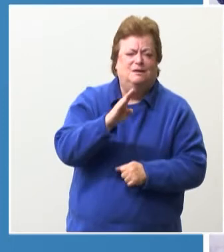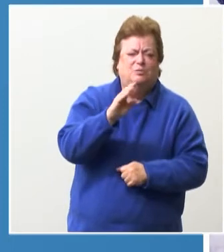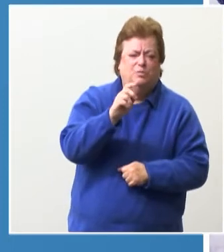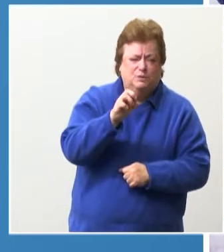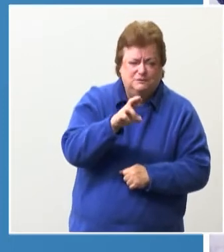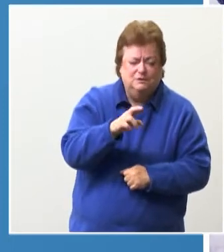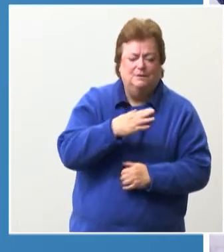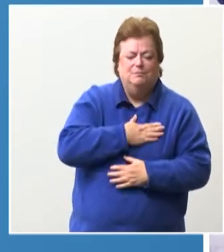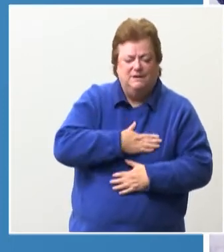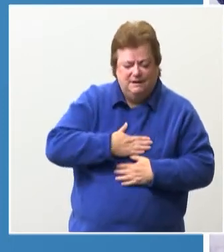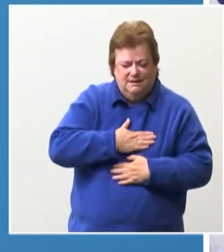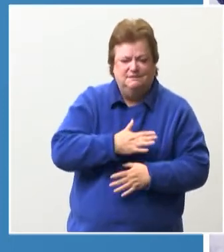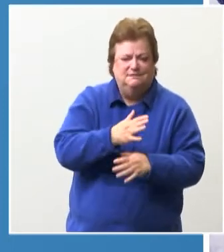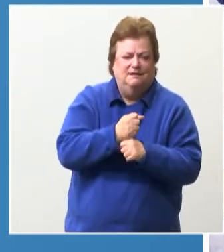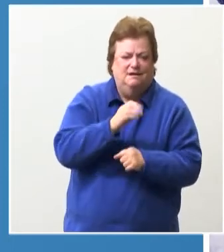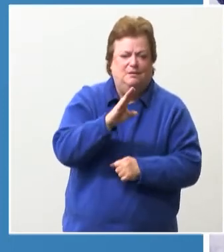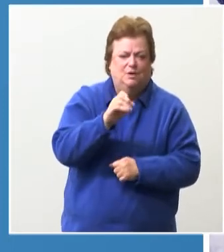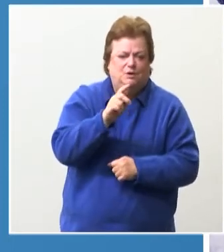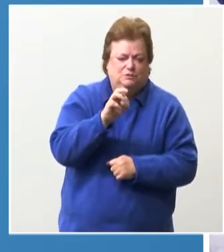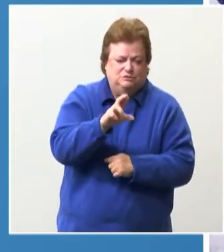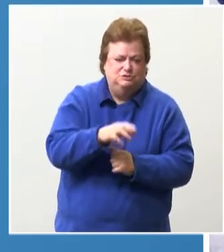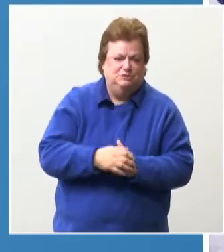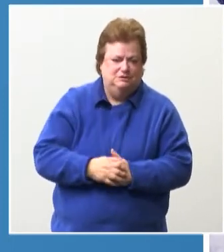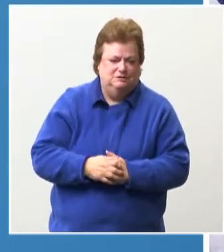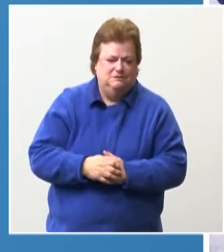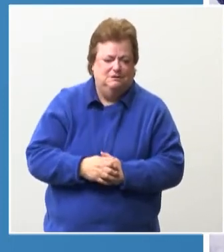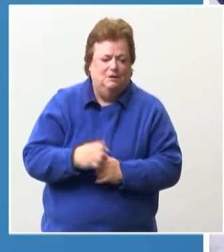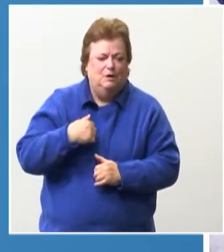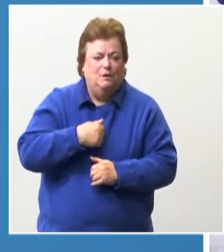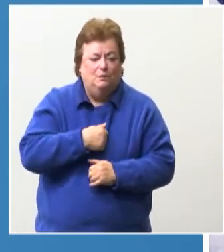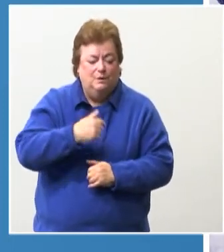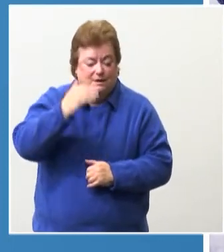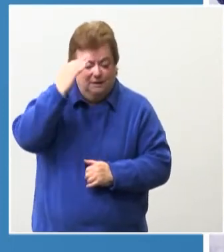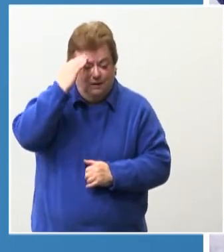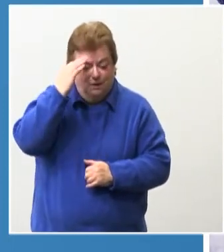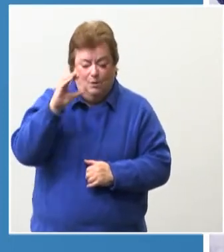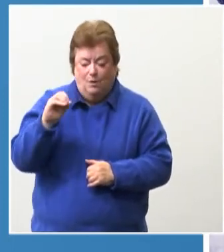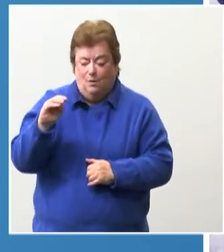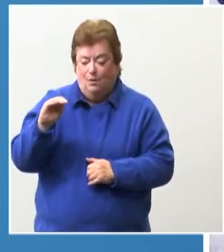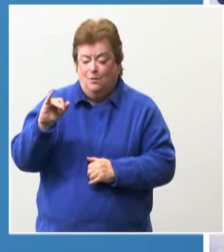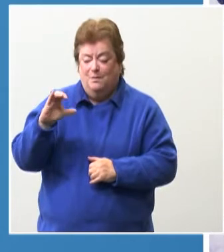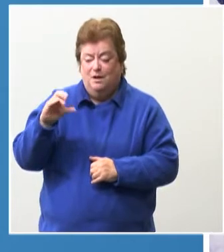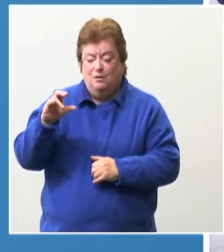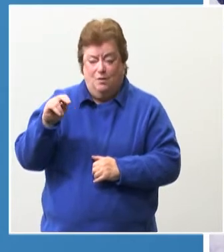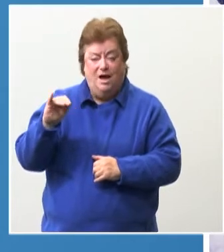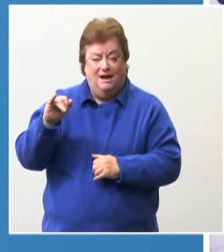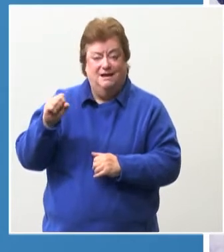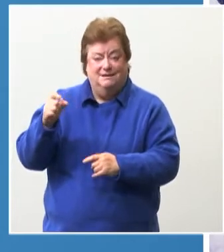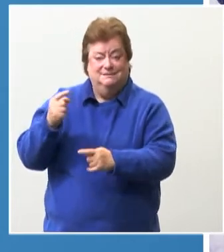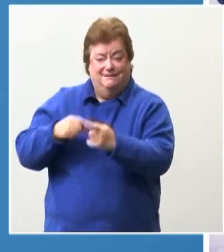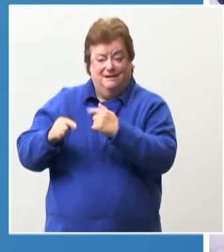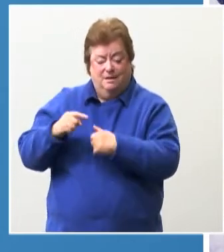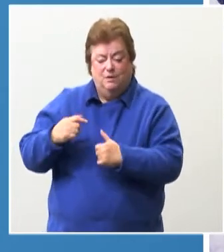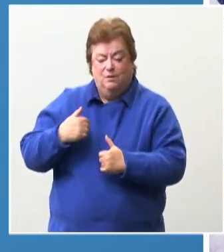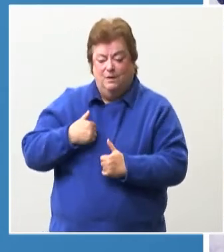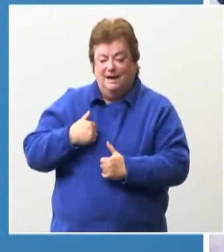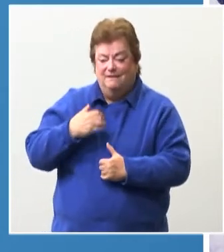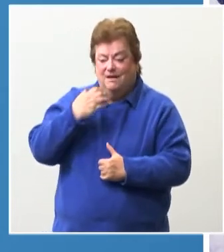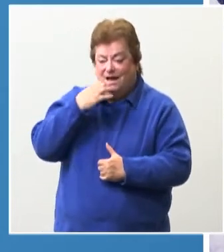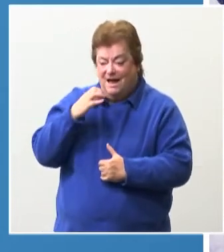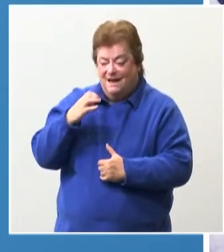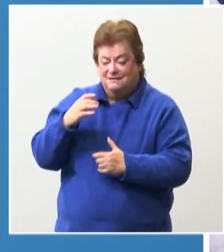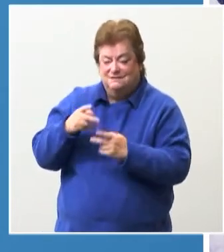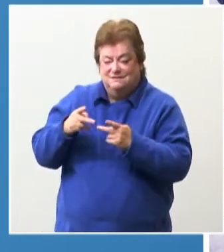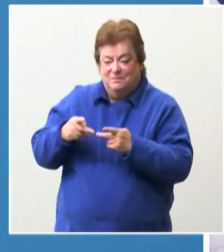please get a booster. We know Omicron's coming our direction. There are hotspots today in New York and